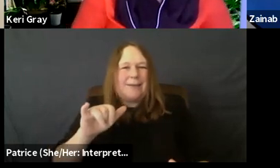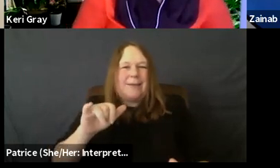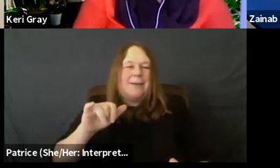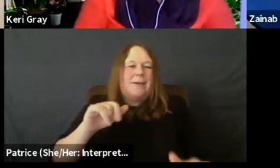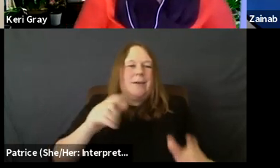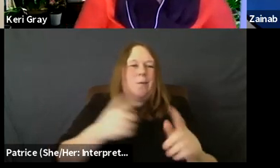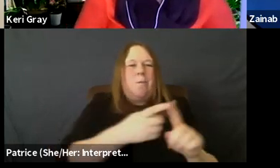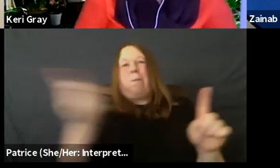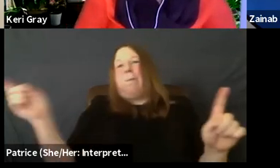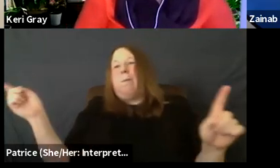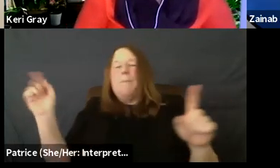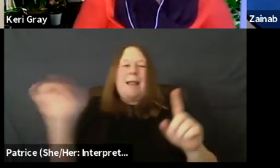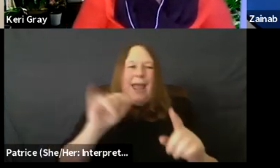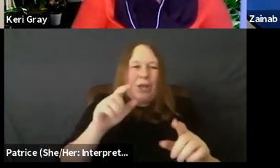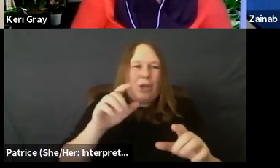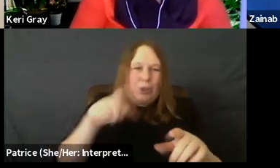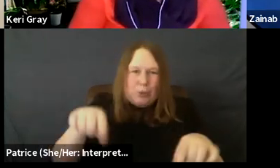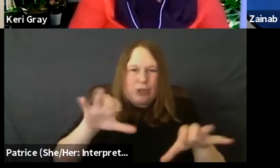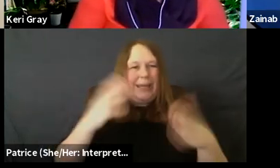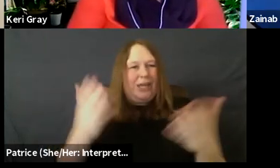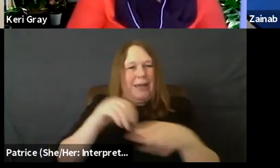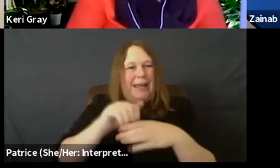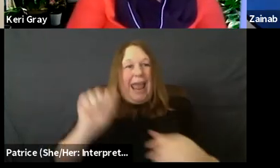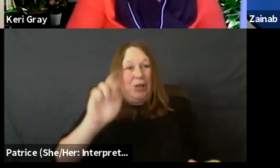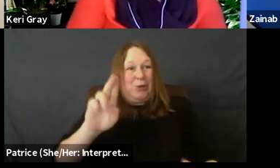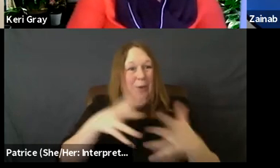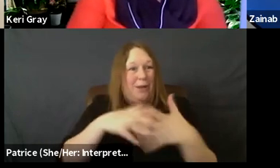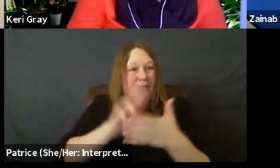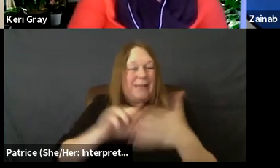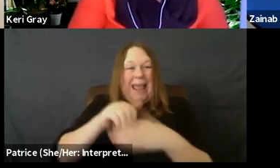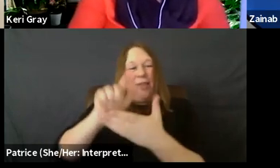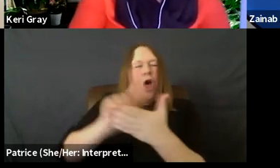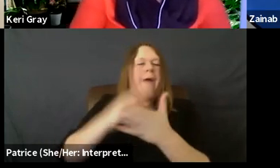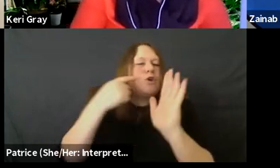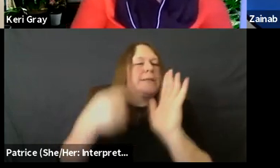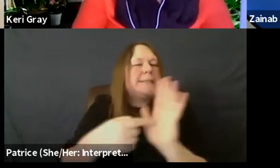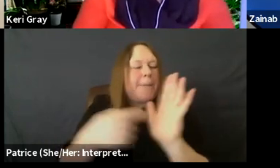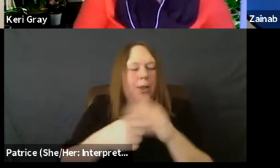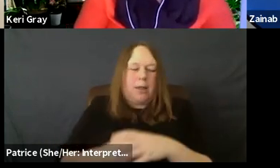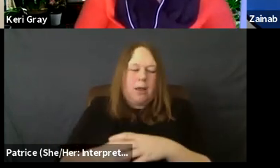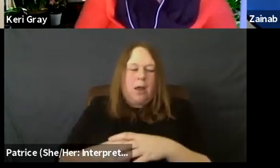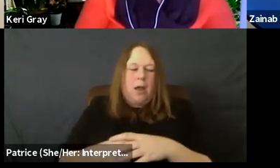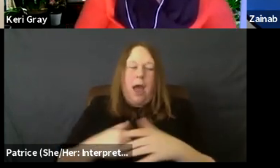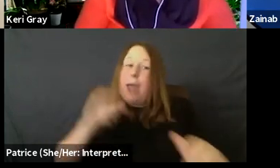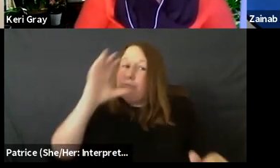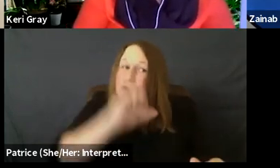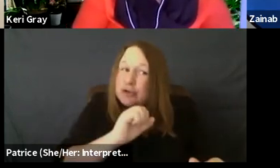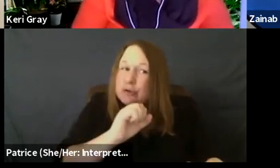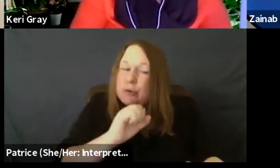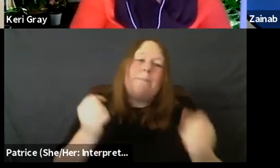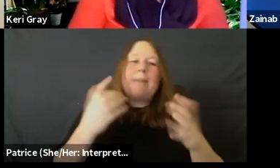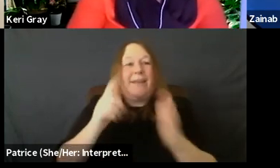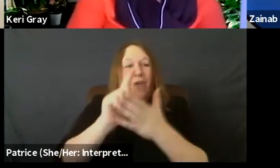side, but like you're doing at American University in law, as an example, I presume that many of the